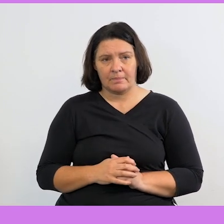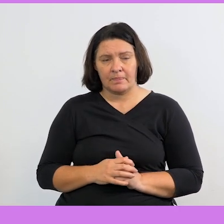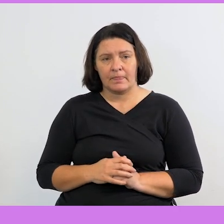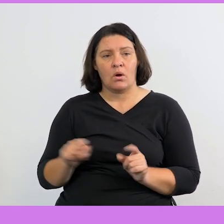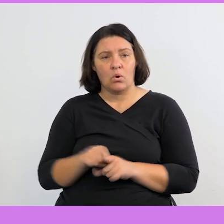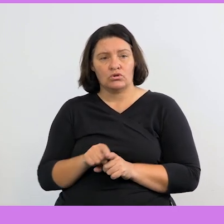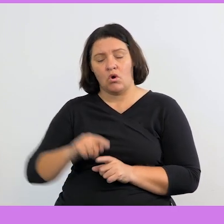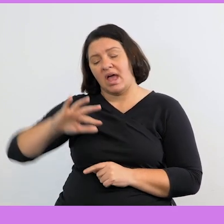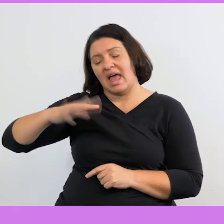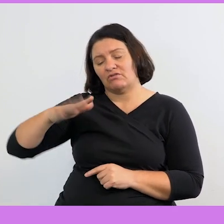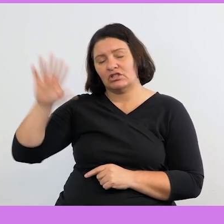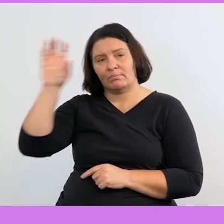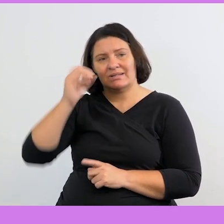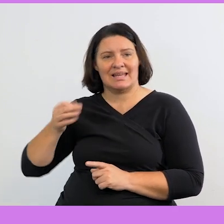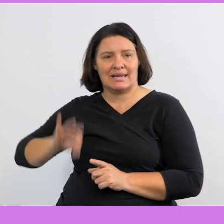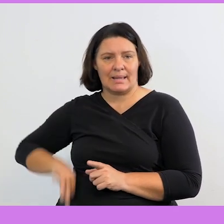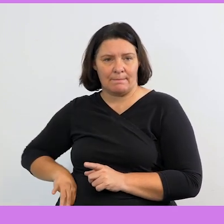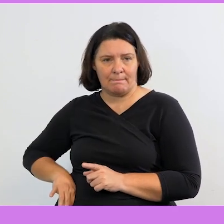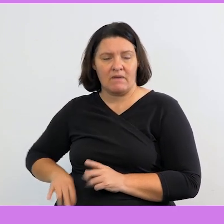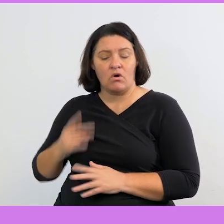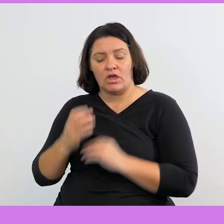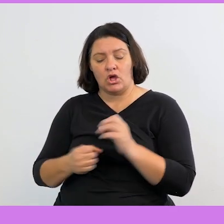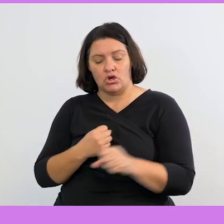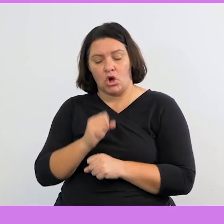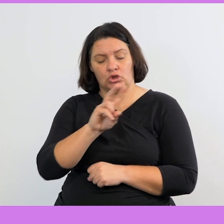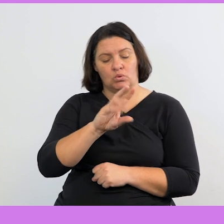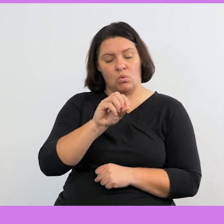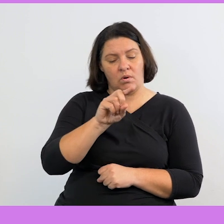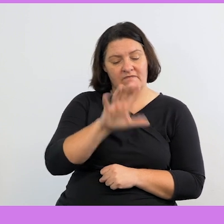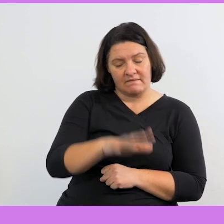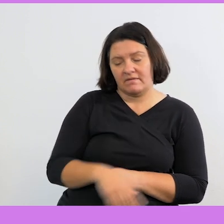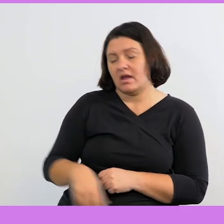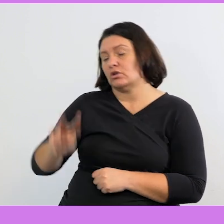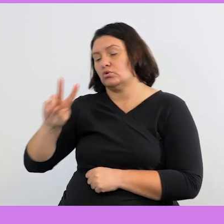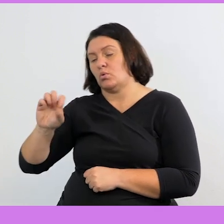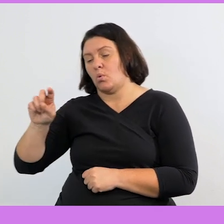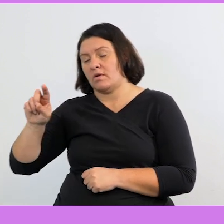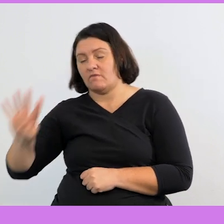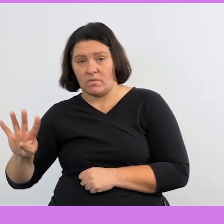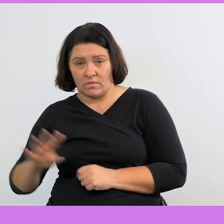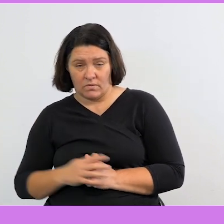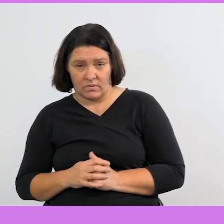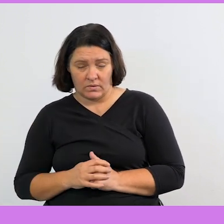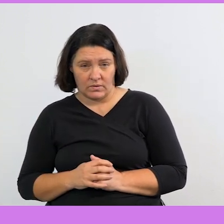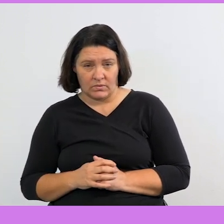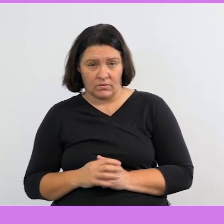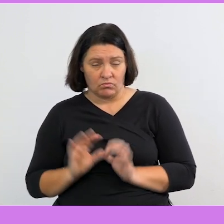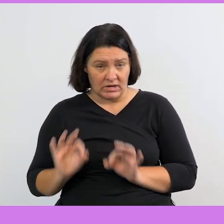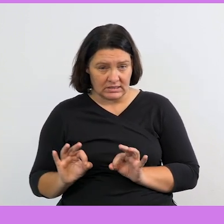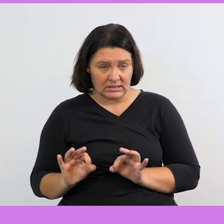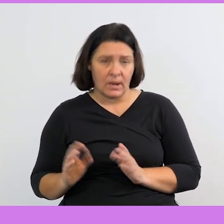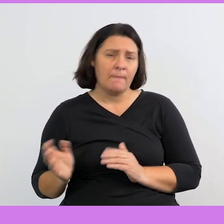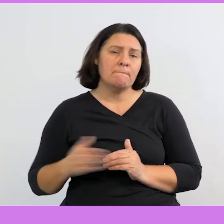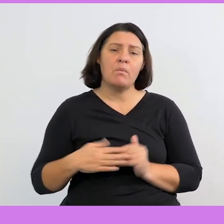also indicate the average percentage income for the year 2015 and 2014. All